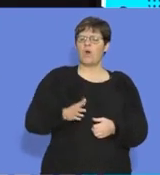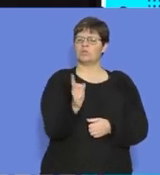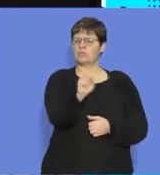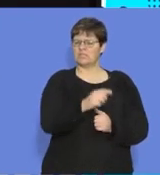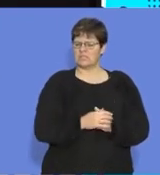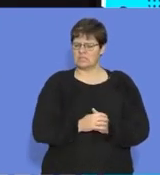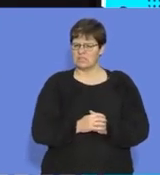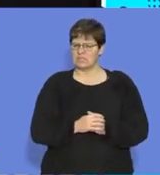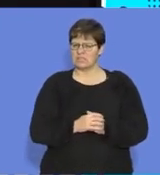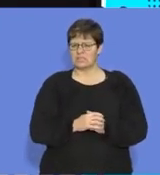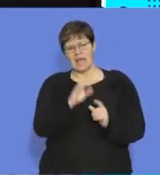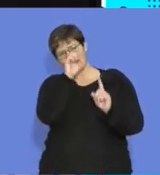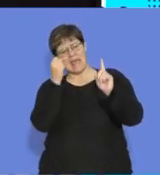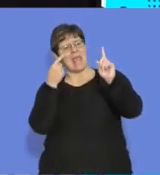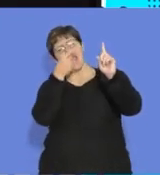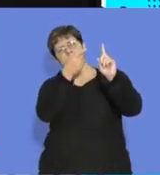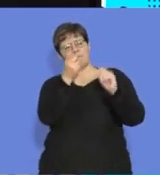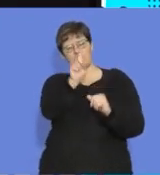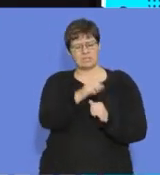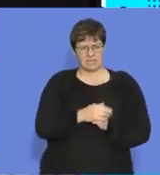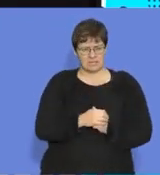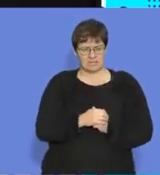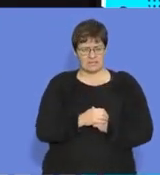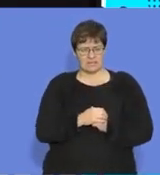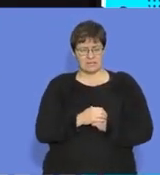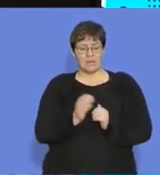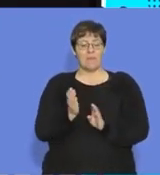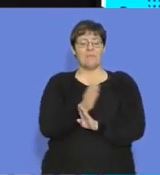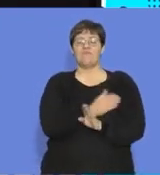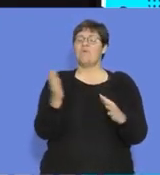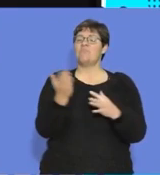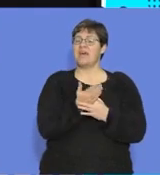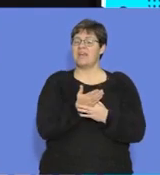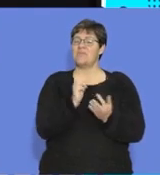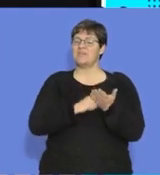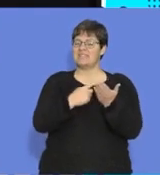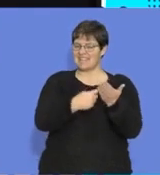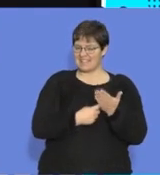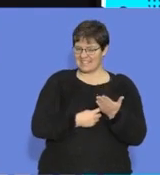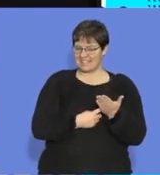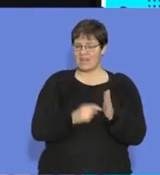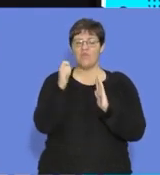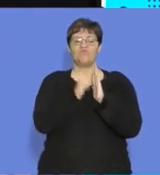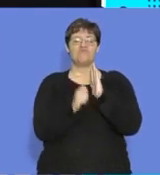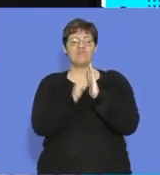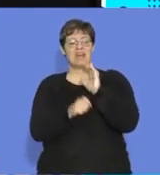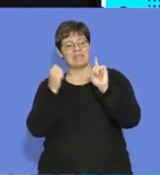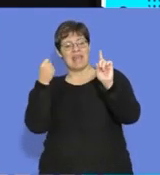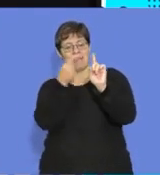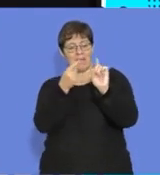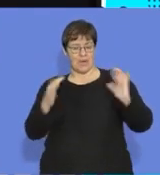the aim of the experiment? And just before the break, we talked about how to write an